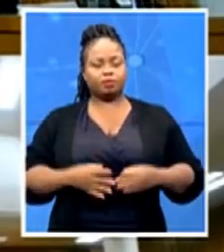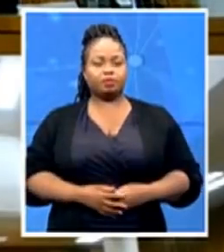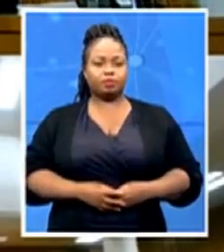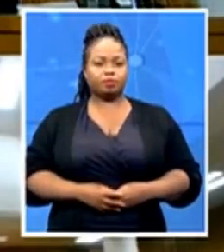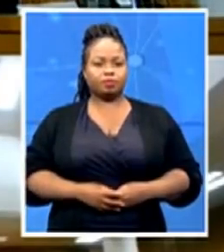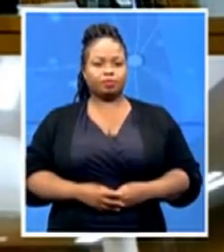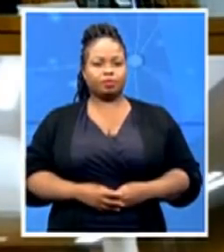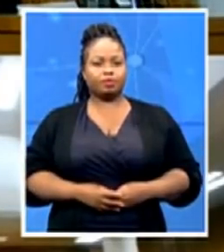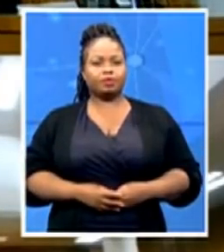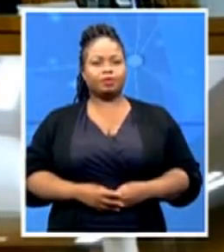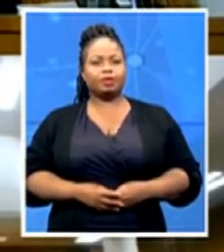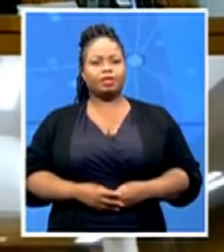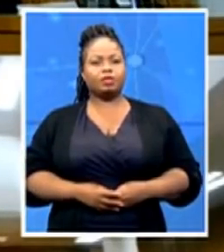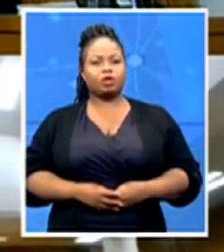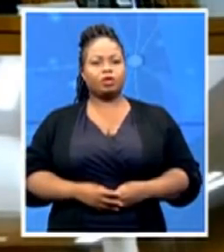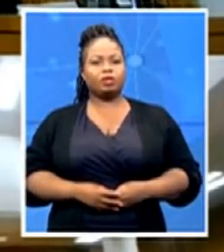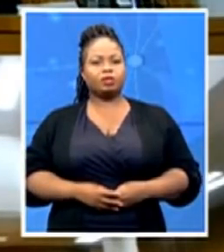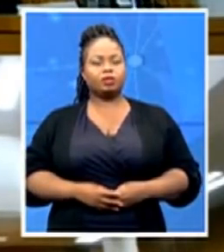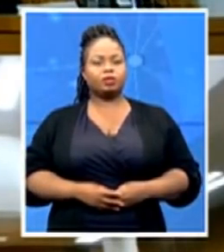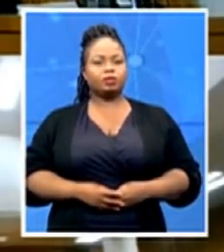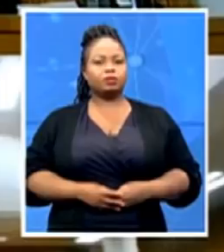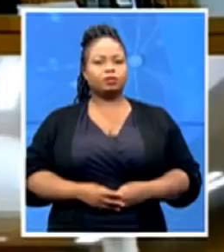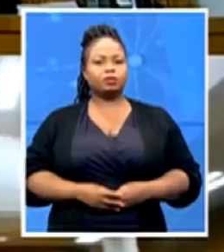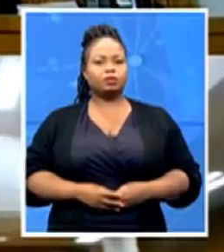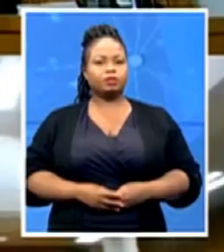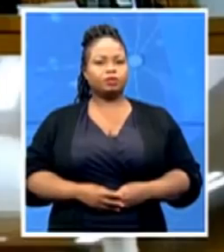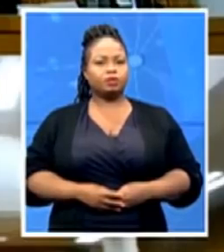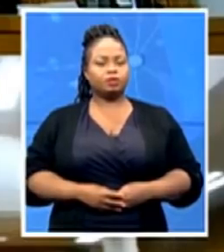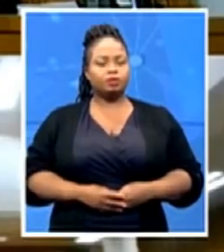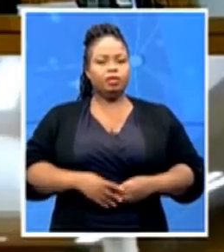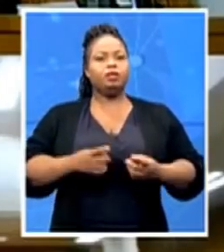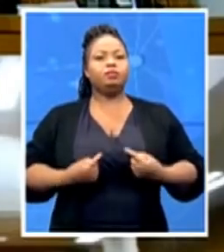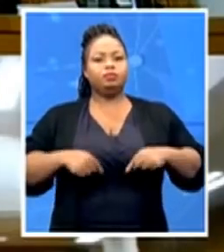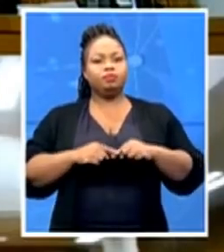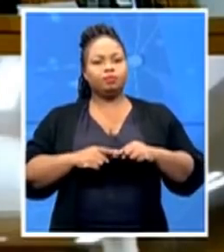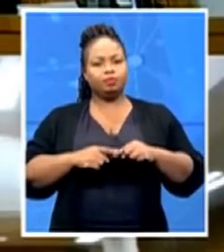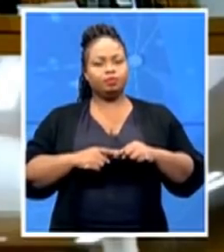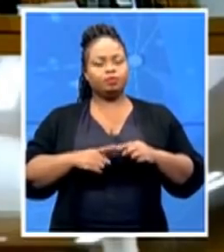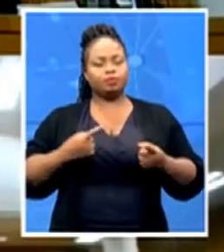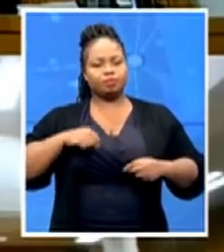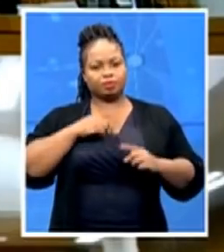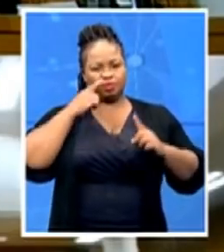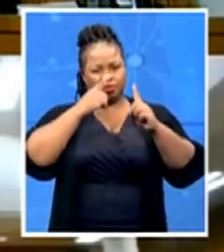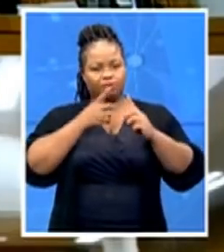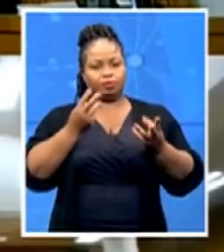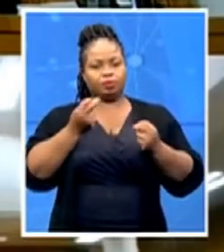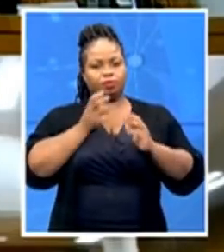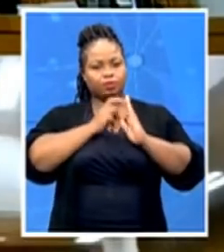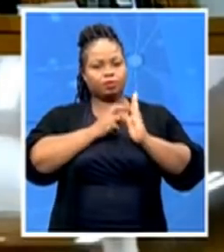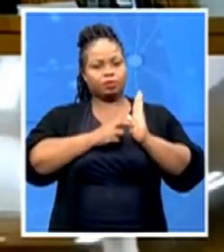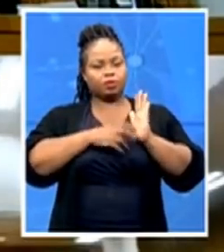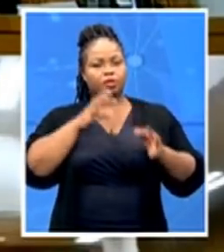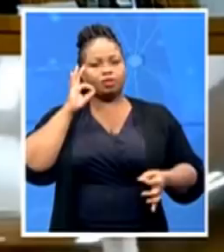PAJA. We do, however, point out that the new rules make specific provision for procedural fairness in the